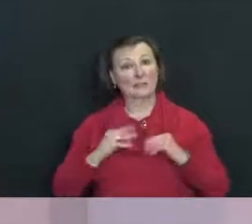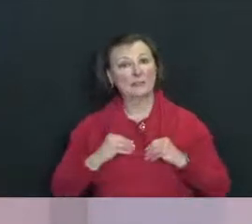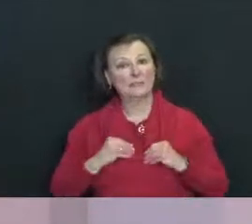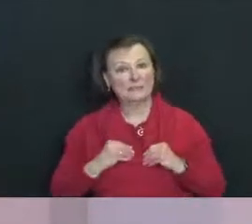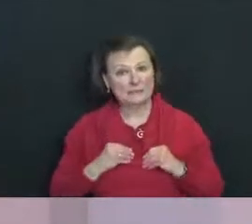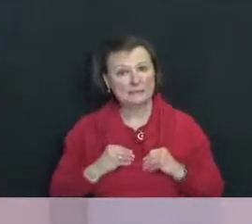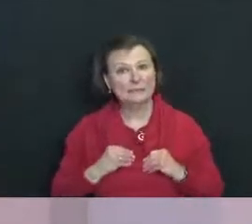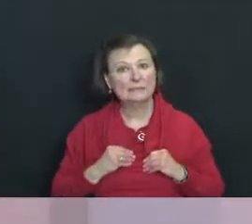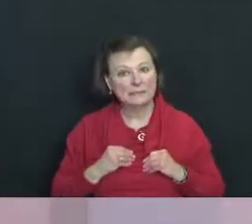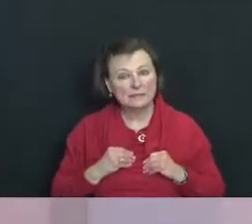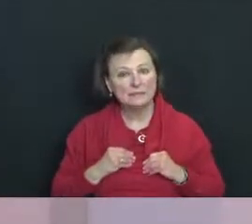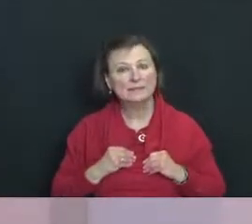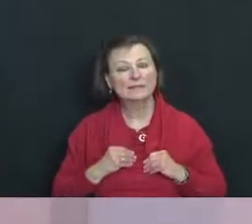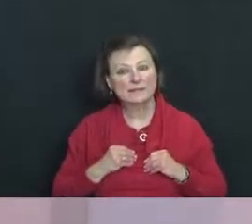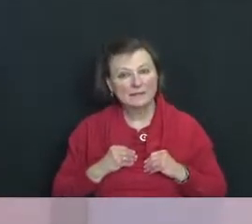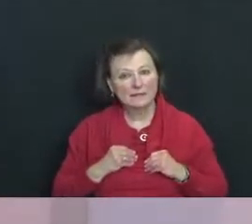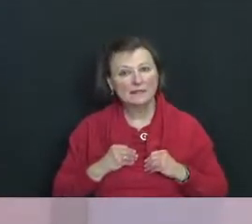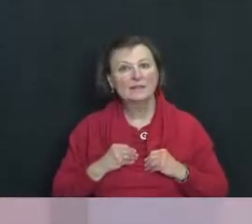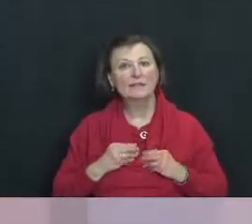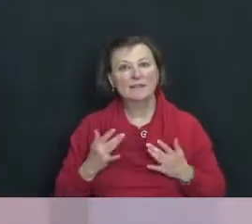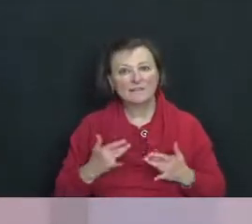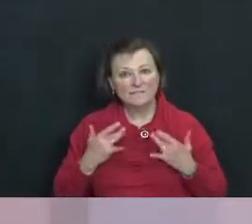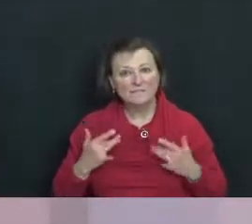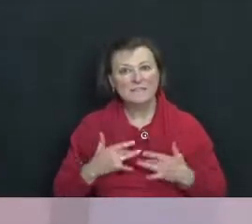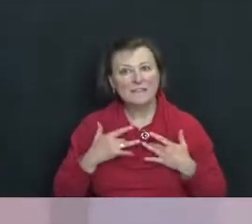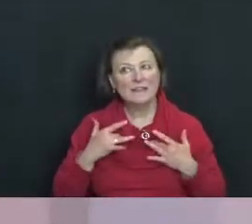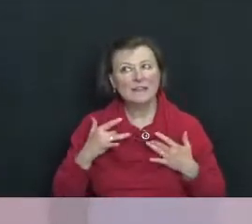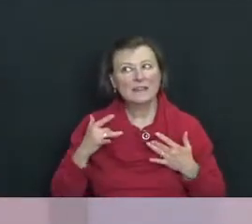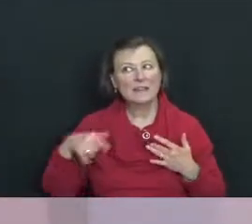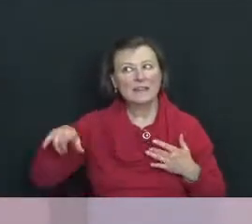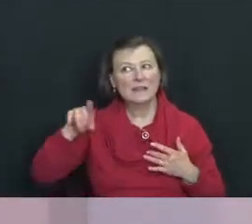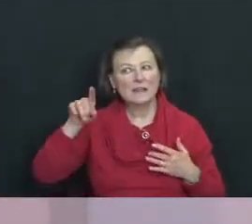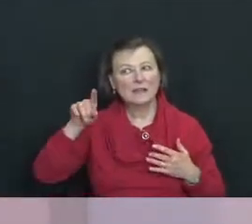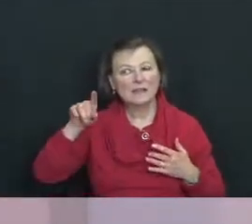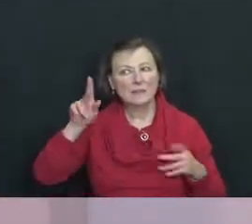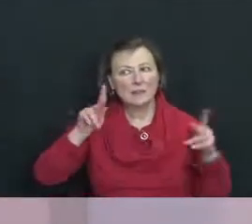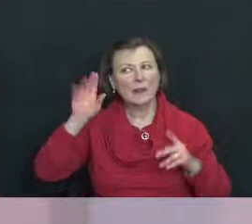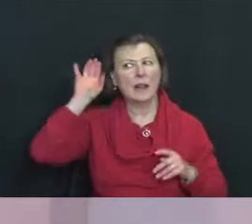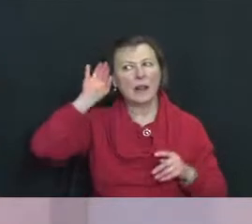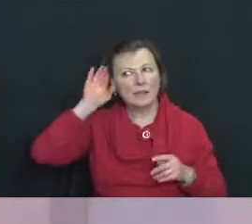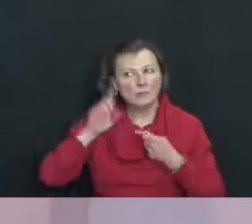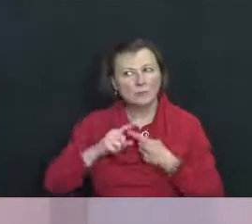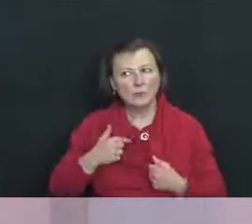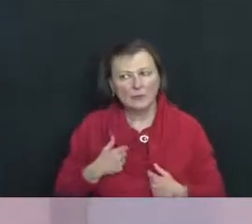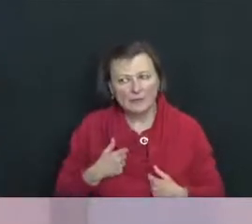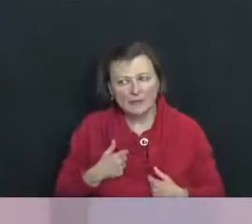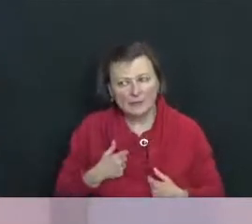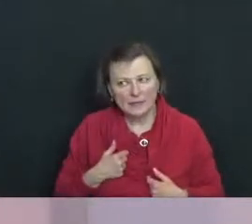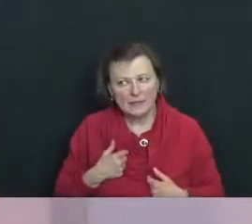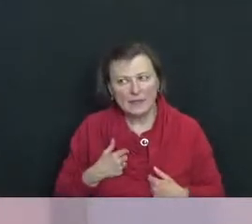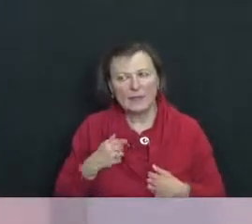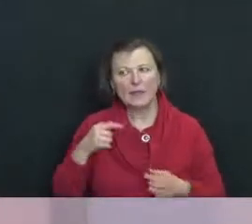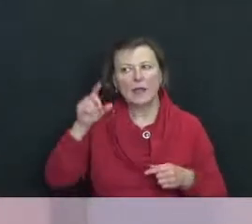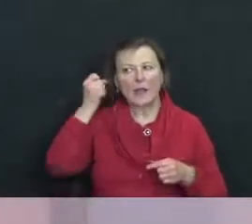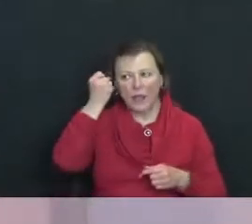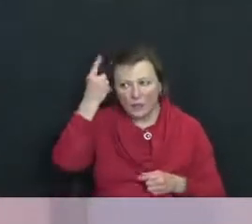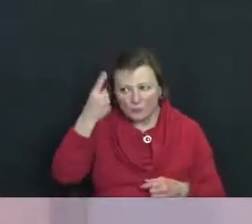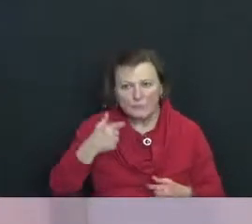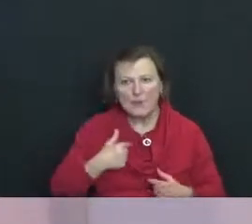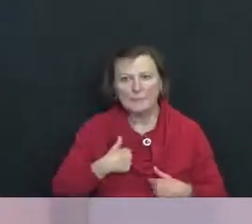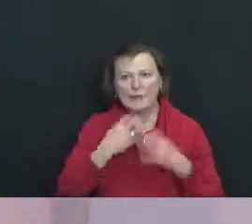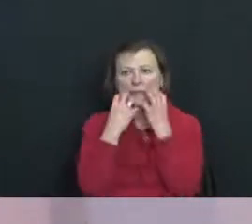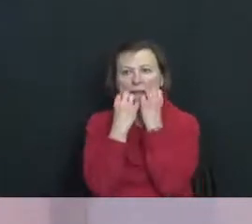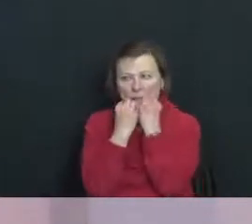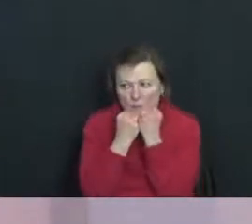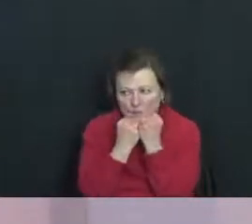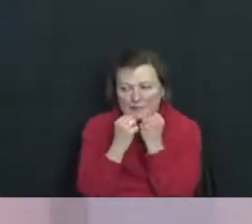Acceptance, the feeling of being listened to, understood, embraced, and encouraged.